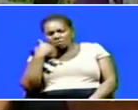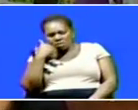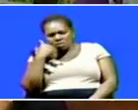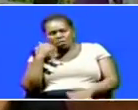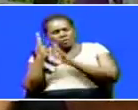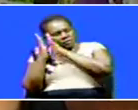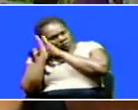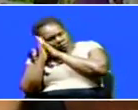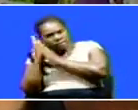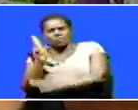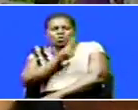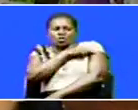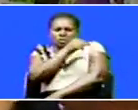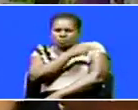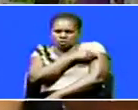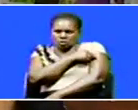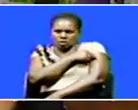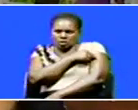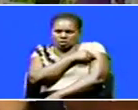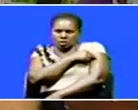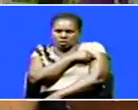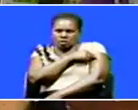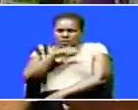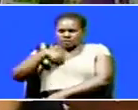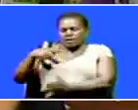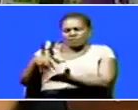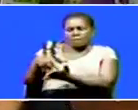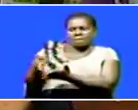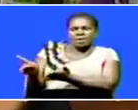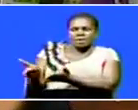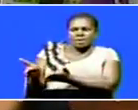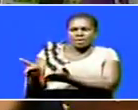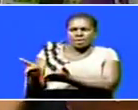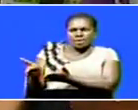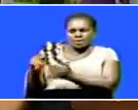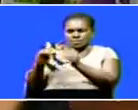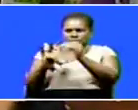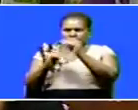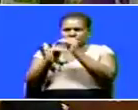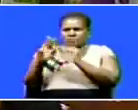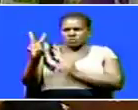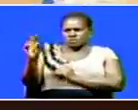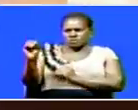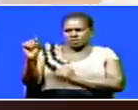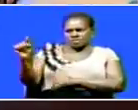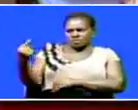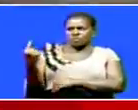analala hospitali, alafu Compassionate Hearts tunamlipia a maximum of